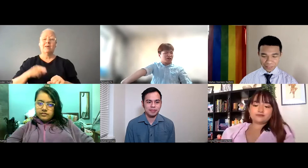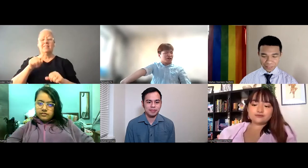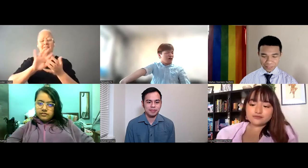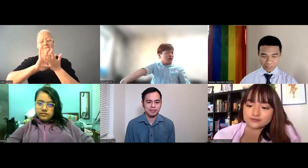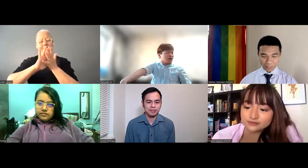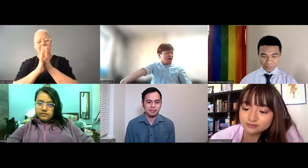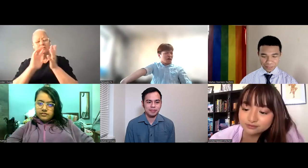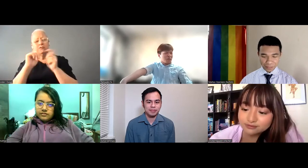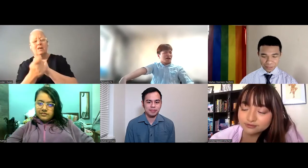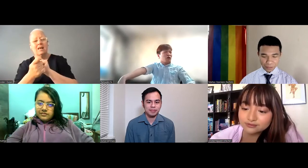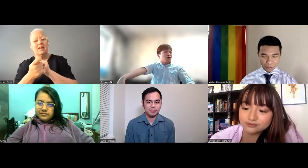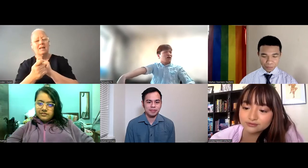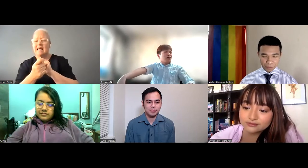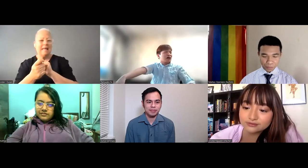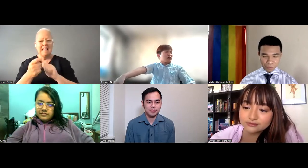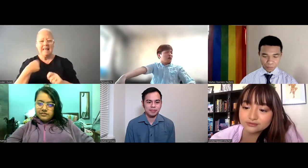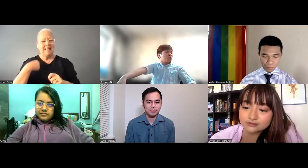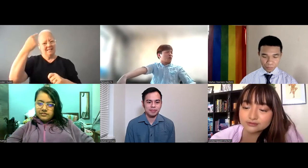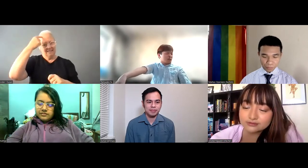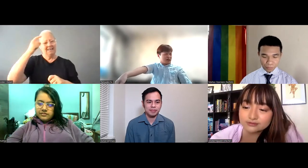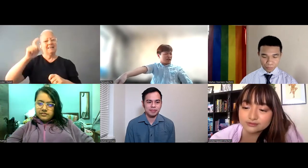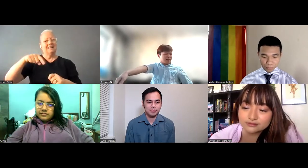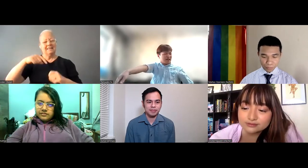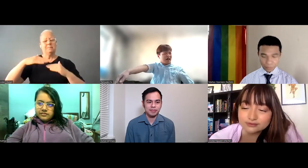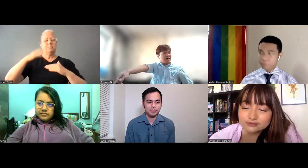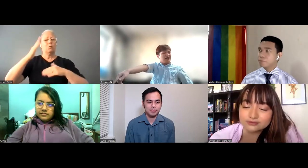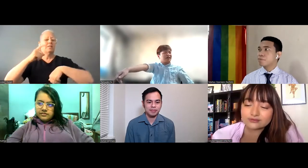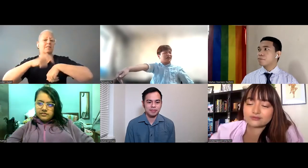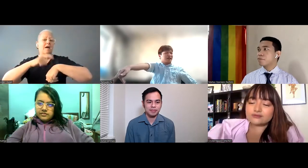it's not long enough. First of all,